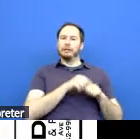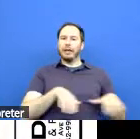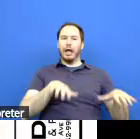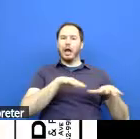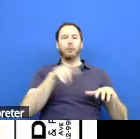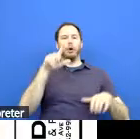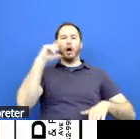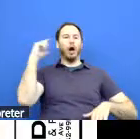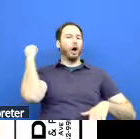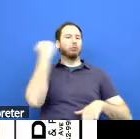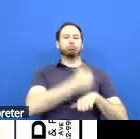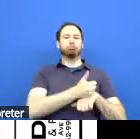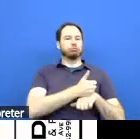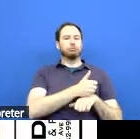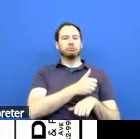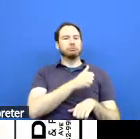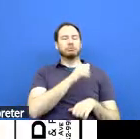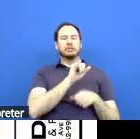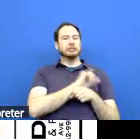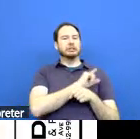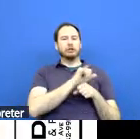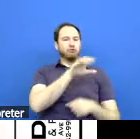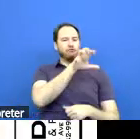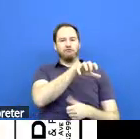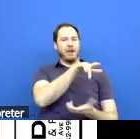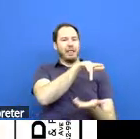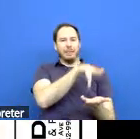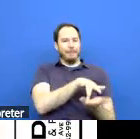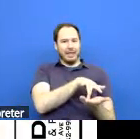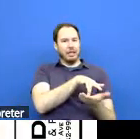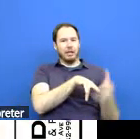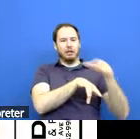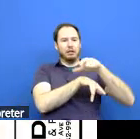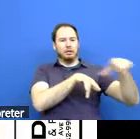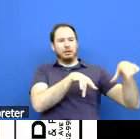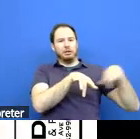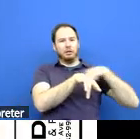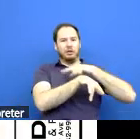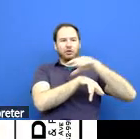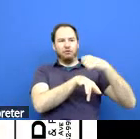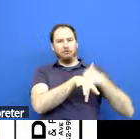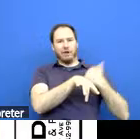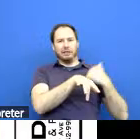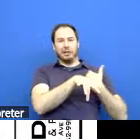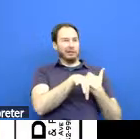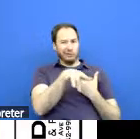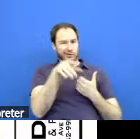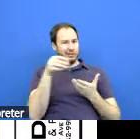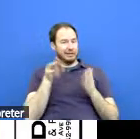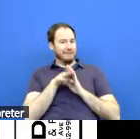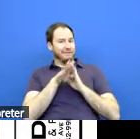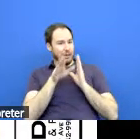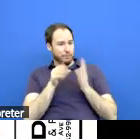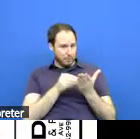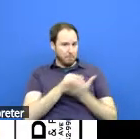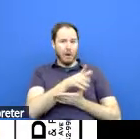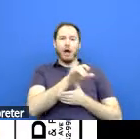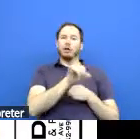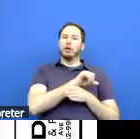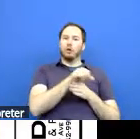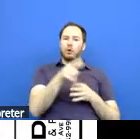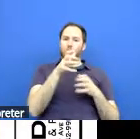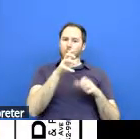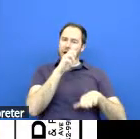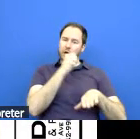an industrial zone right in the middle of it. And so the developer came in, bought the industrial property, and he wanted to put